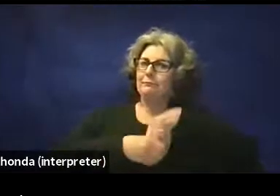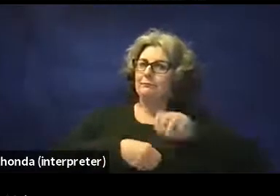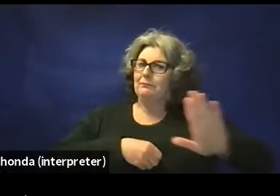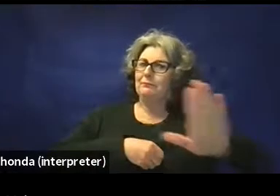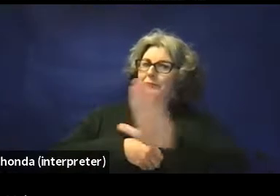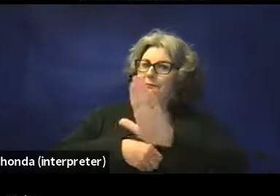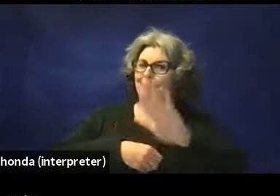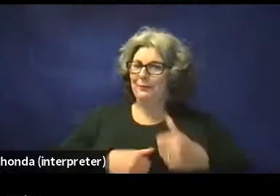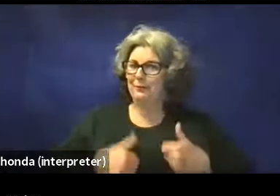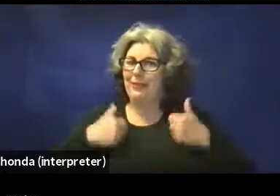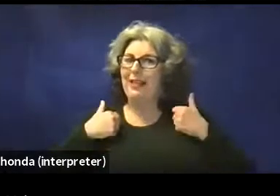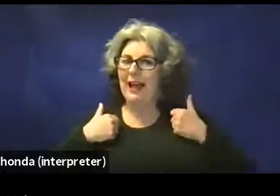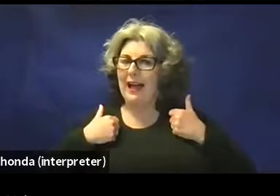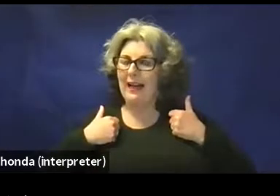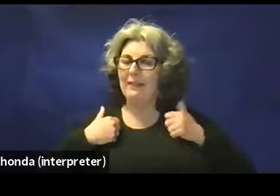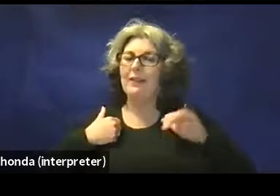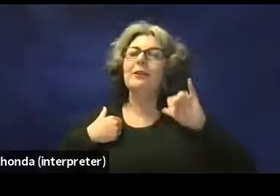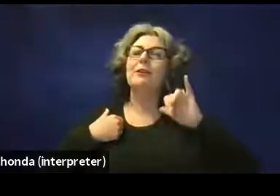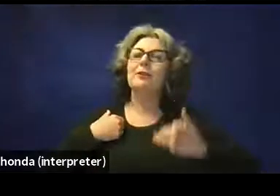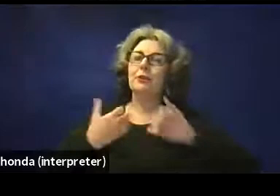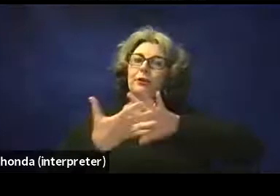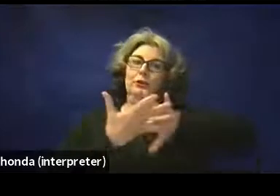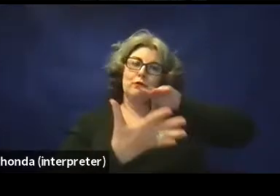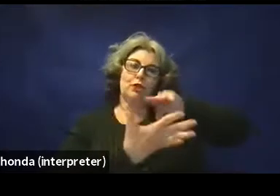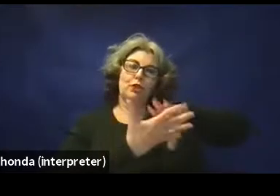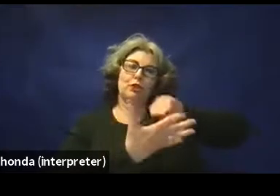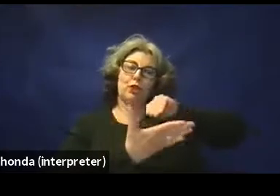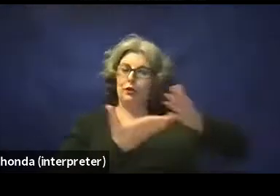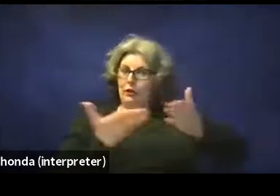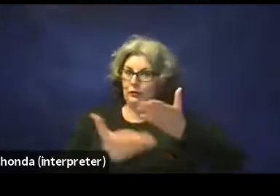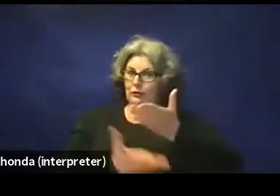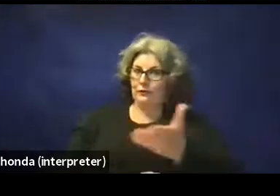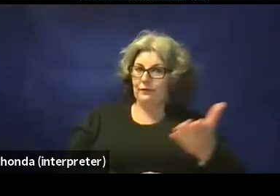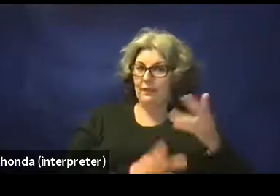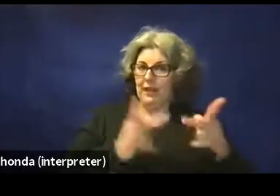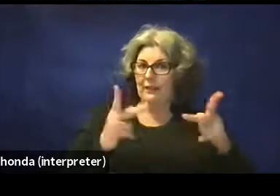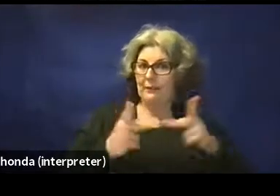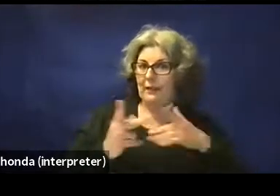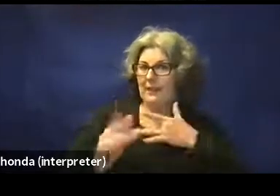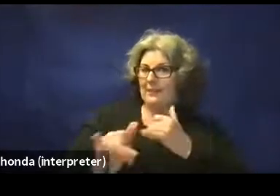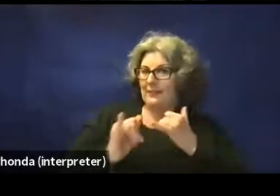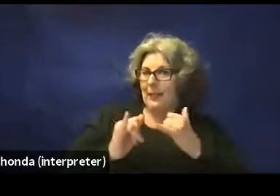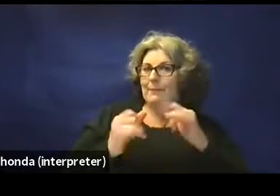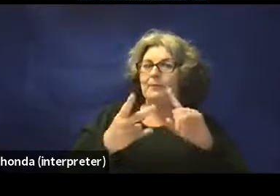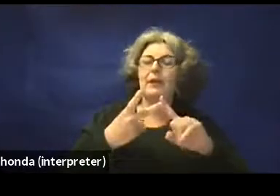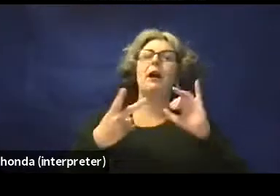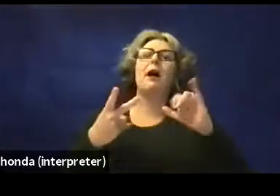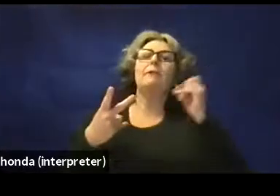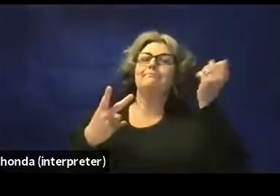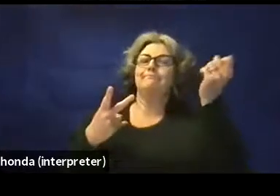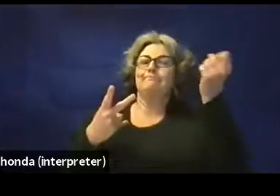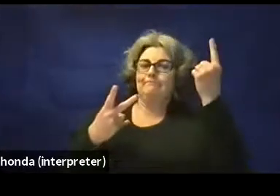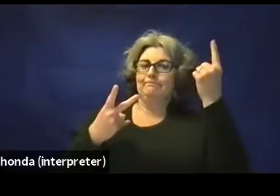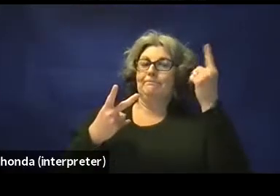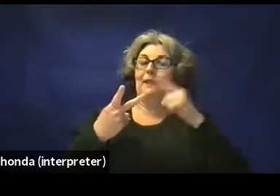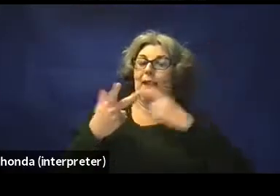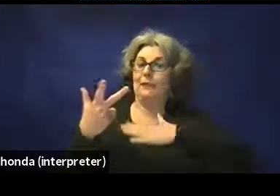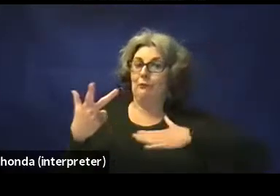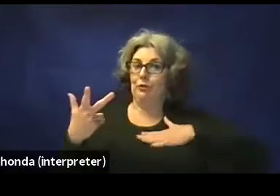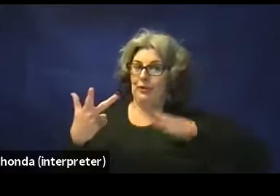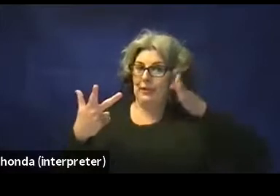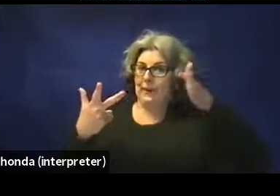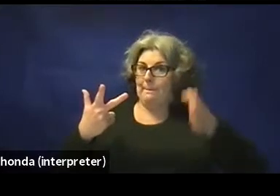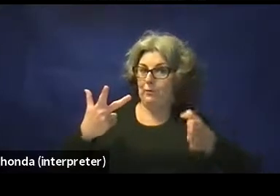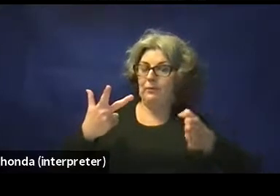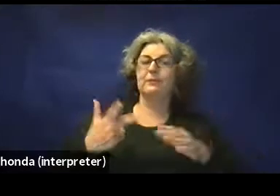day-to-day, so that you can actually be of service from a place of empathy, from a place of understanding and appreciation. I